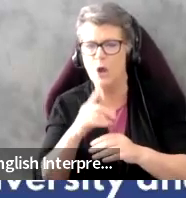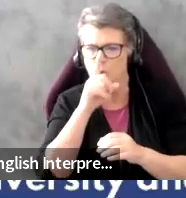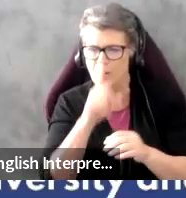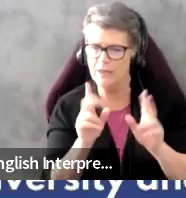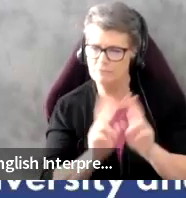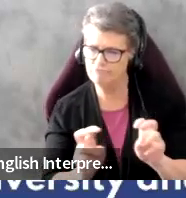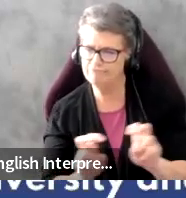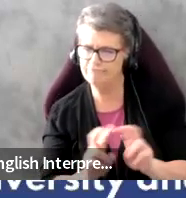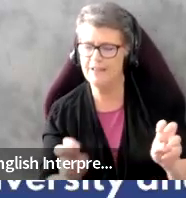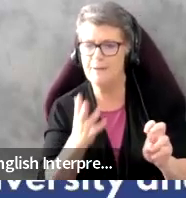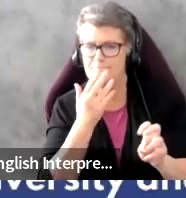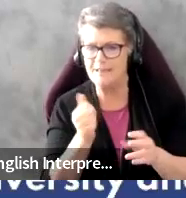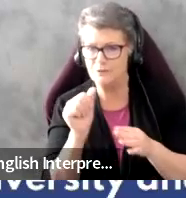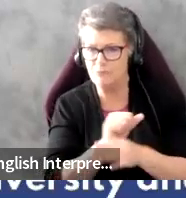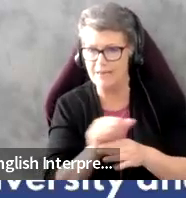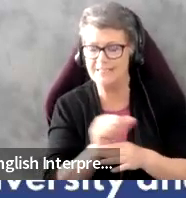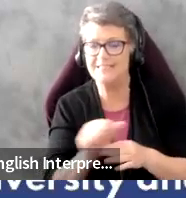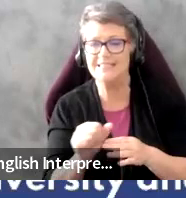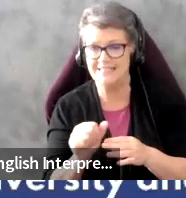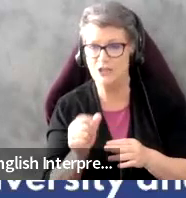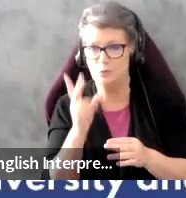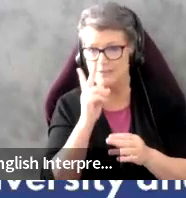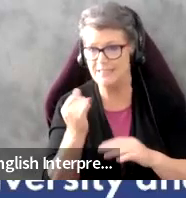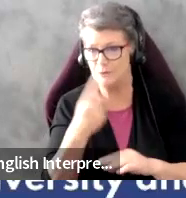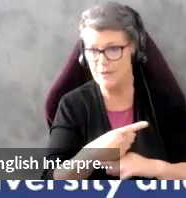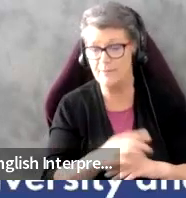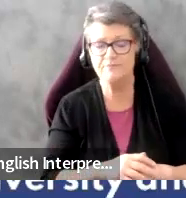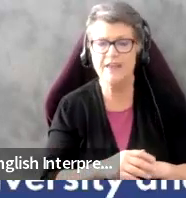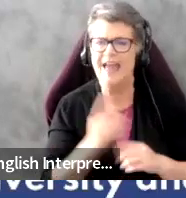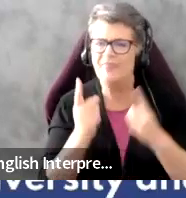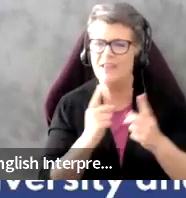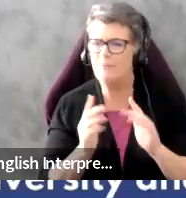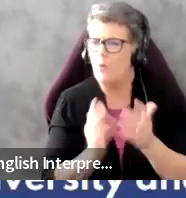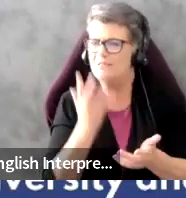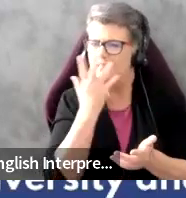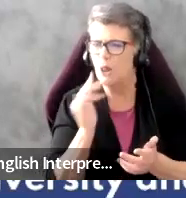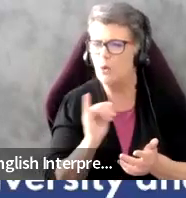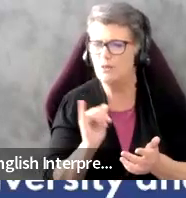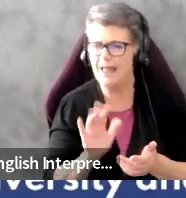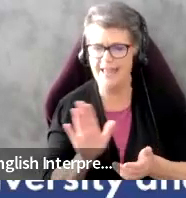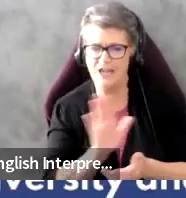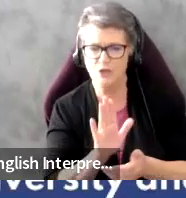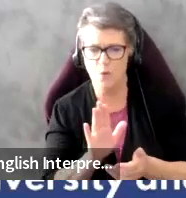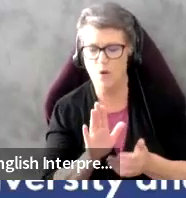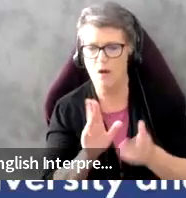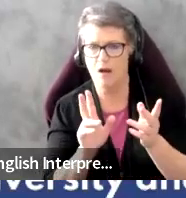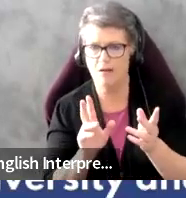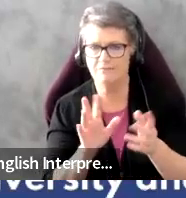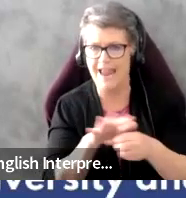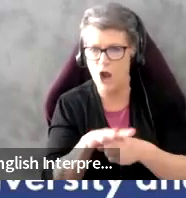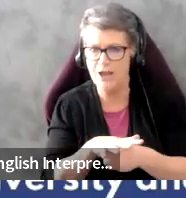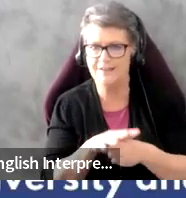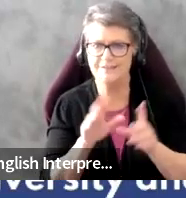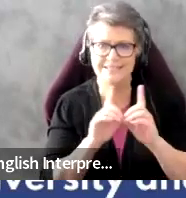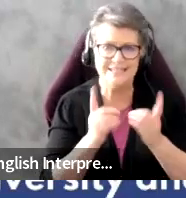best practices that you will be hearing about today, and thinking about what that might look like at your respective sites,